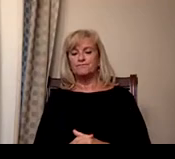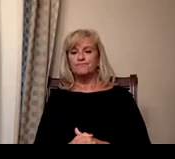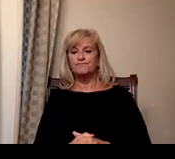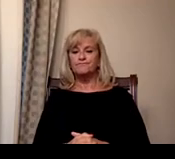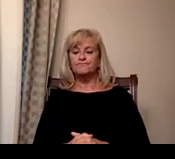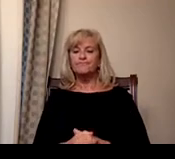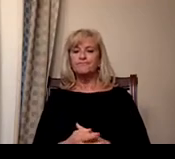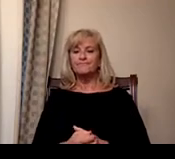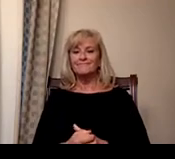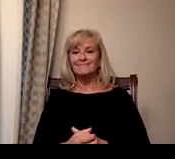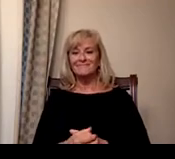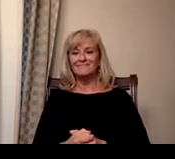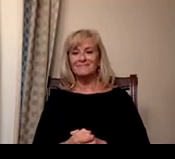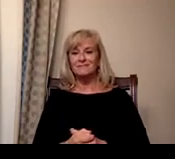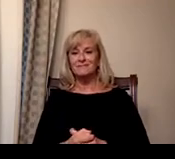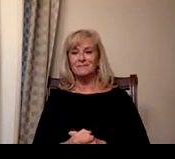Okay.